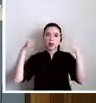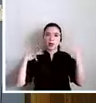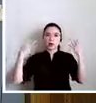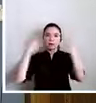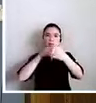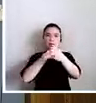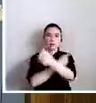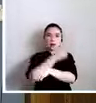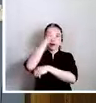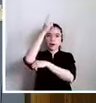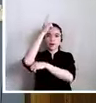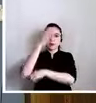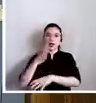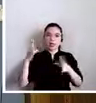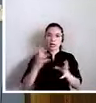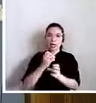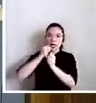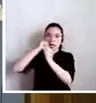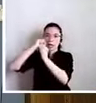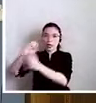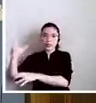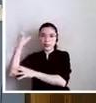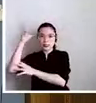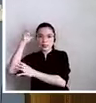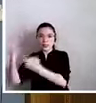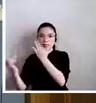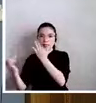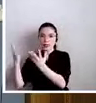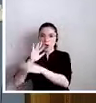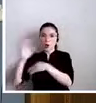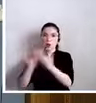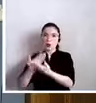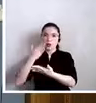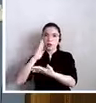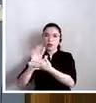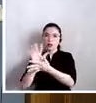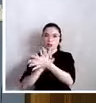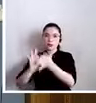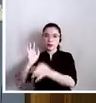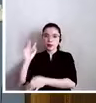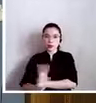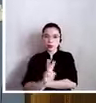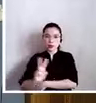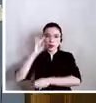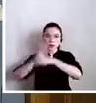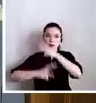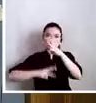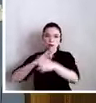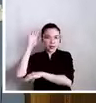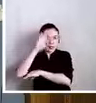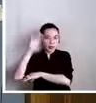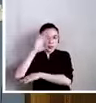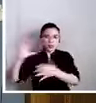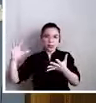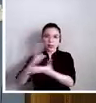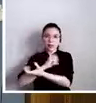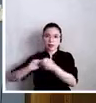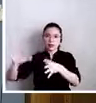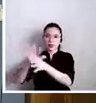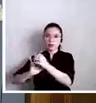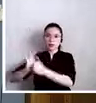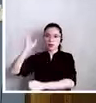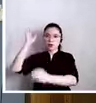God, cast into hell Satan and all evil spirits roaming around the world, seeking the ruin of